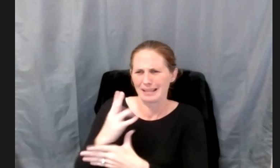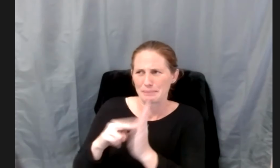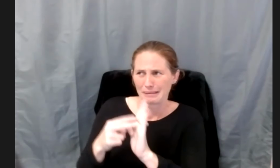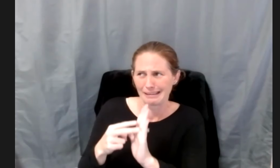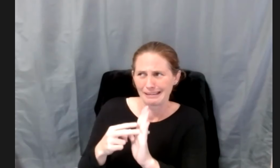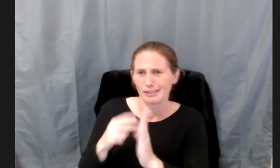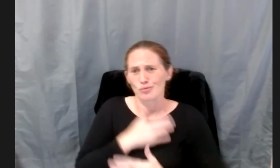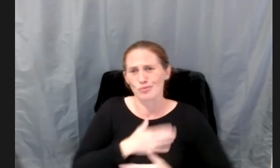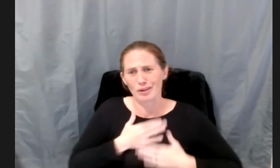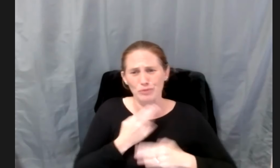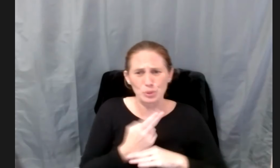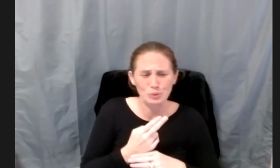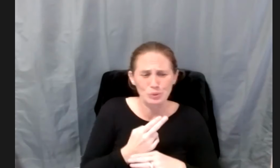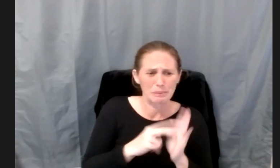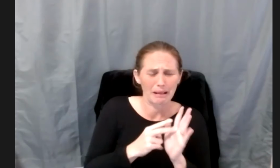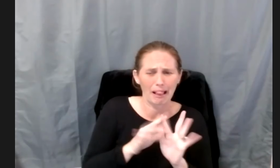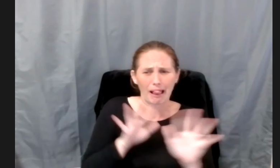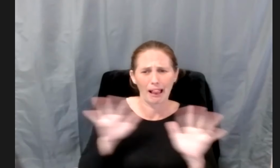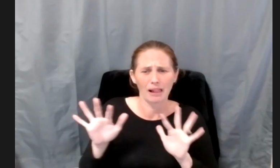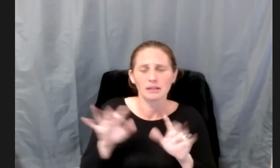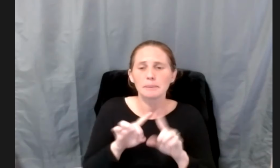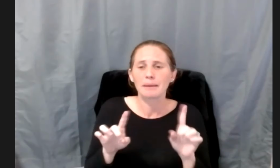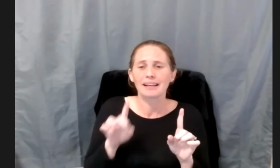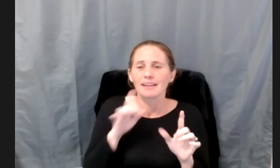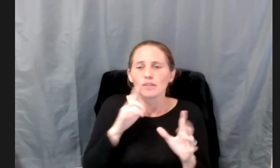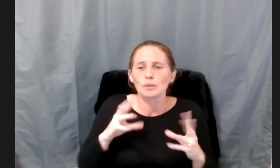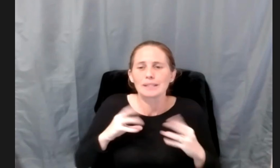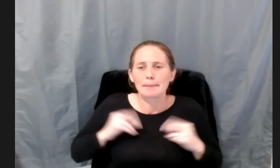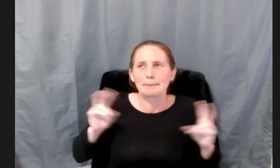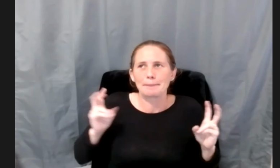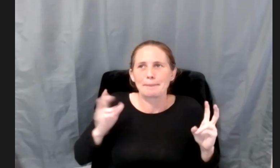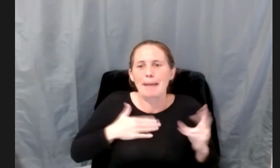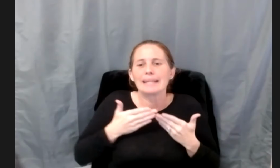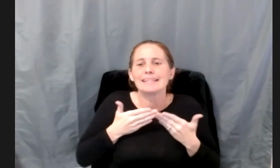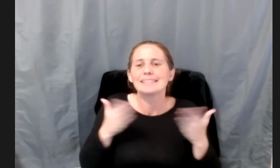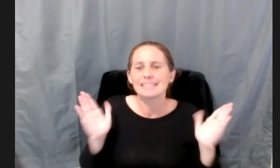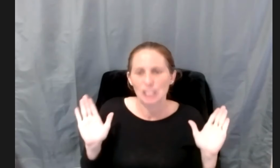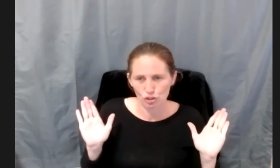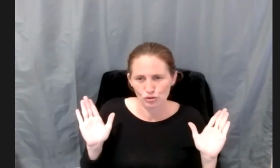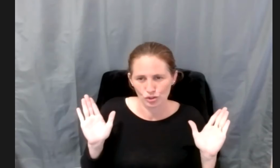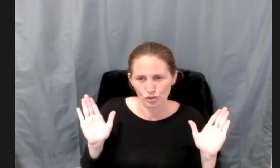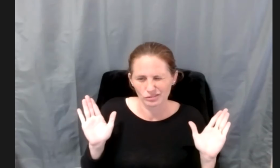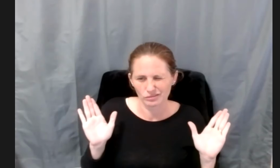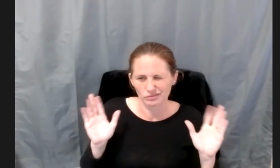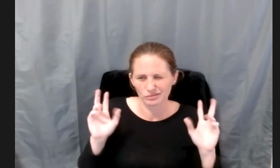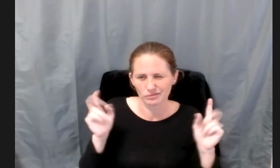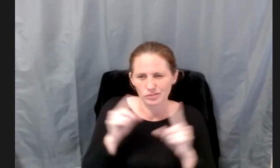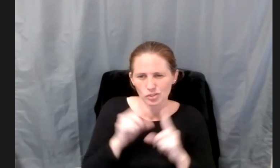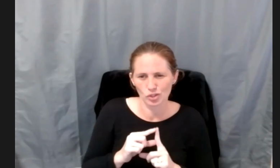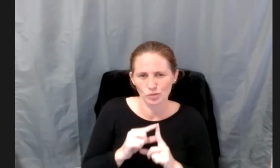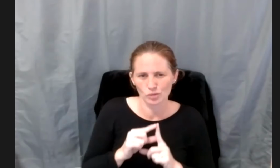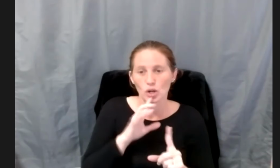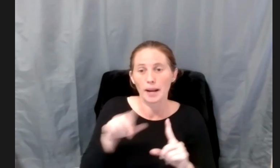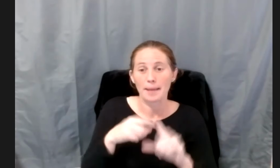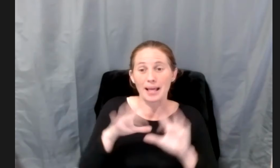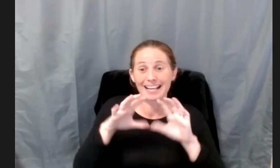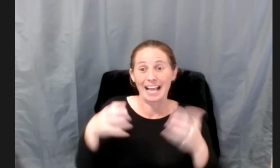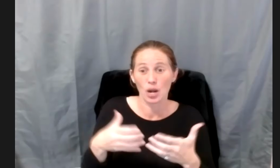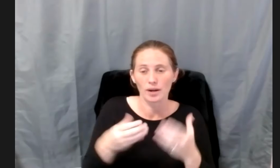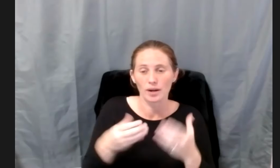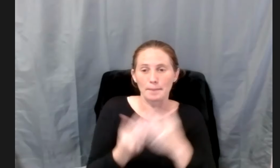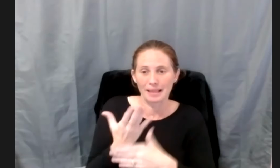Recreational use means another. But if you sort of just accept my generalizations here that we're talking about this category of plants